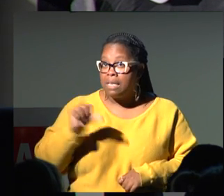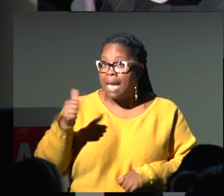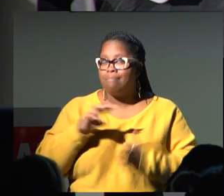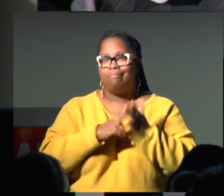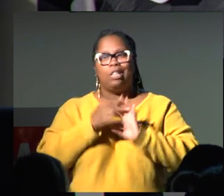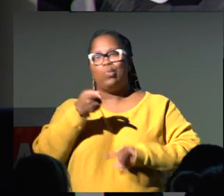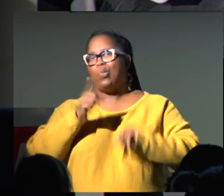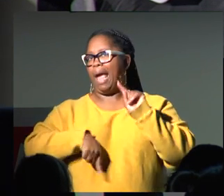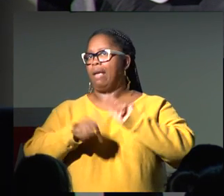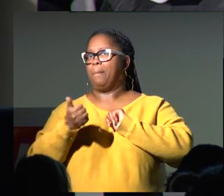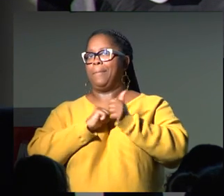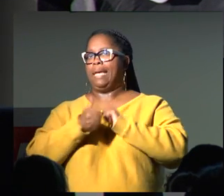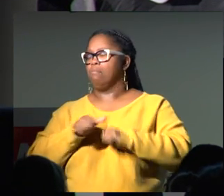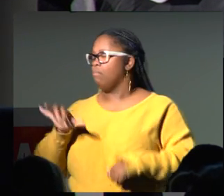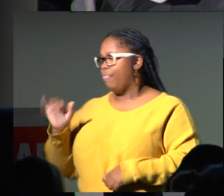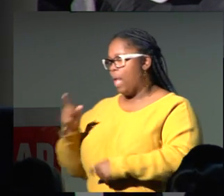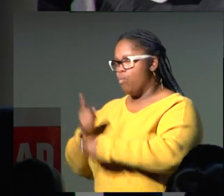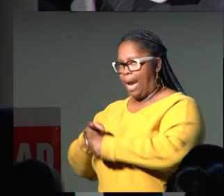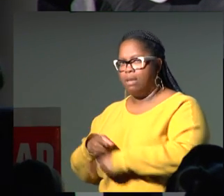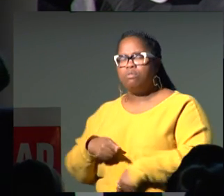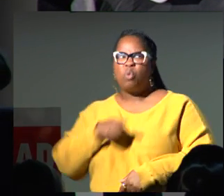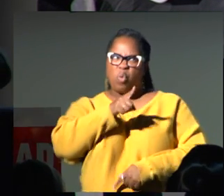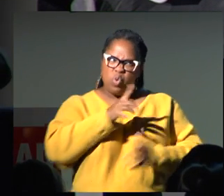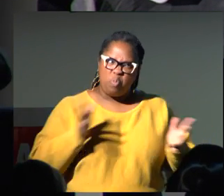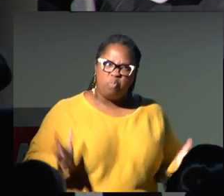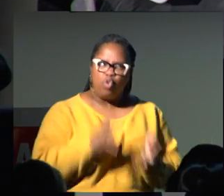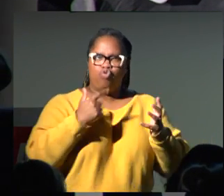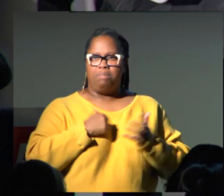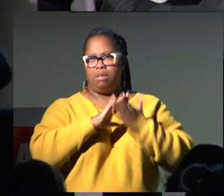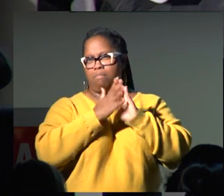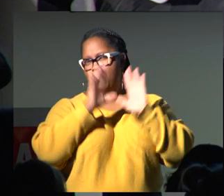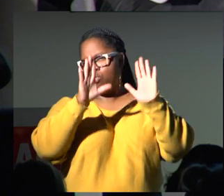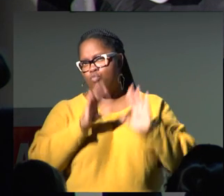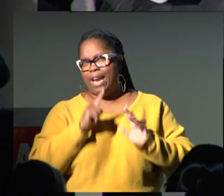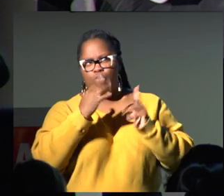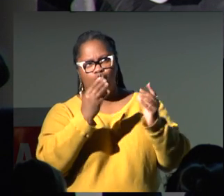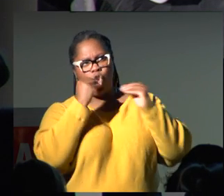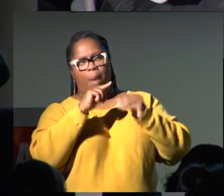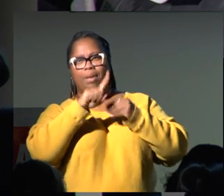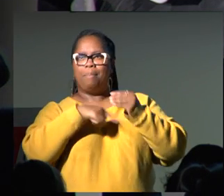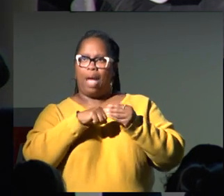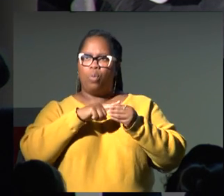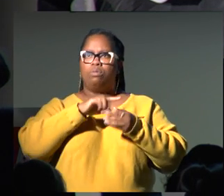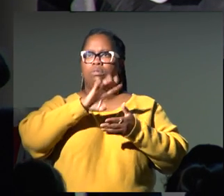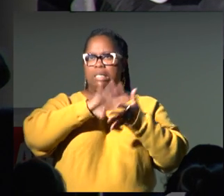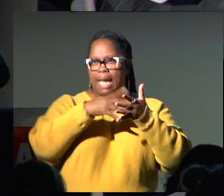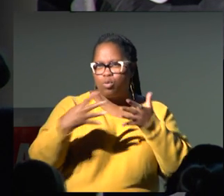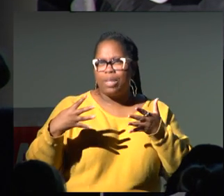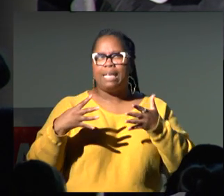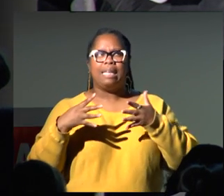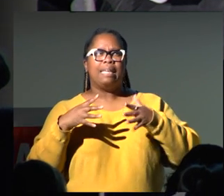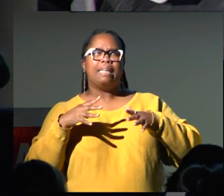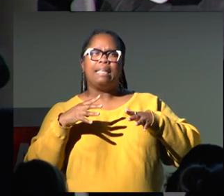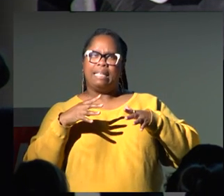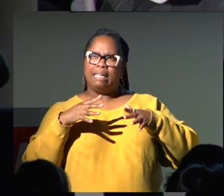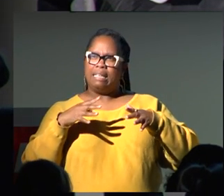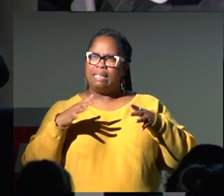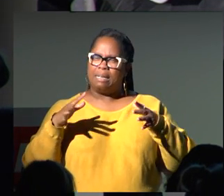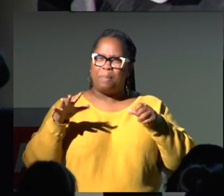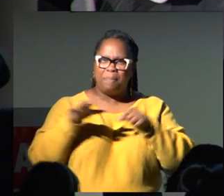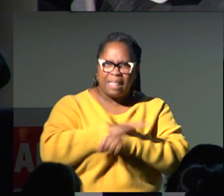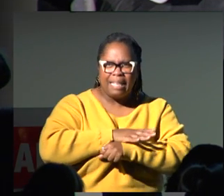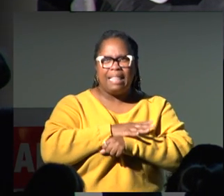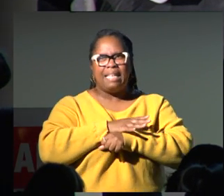competing, right? That's right. So you always push me to be great, and you taught me about scheduling and just completely like